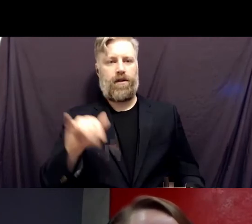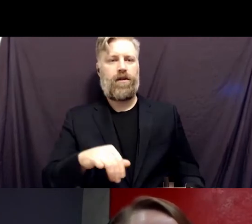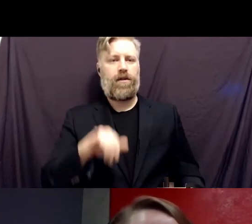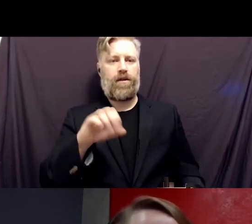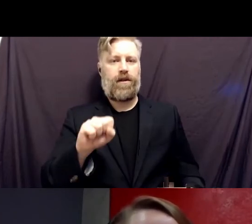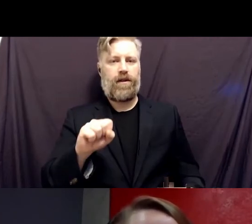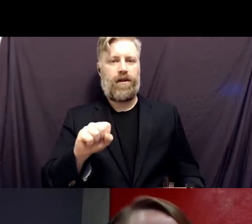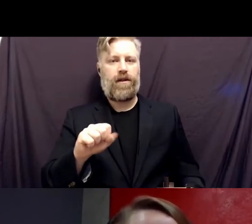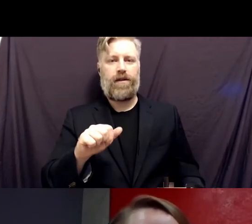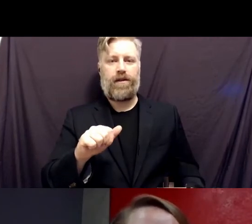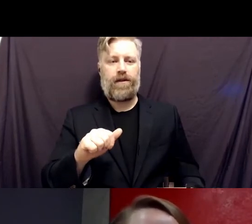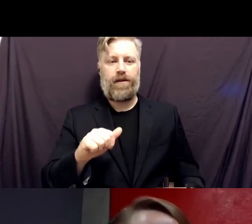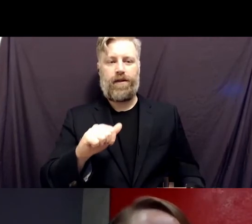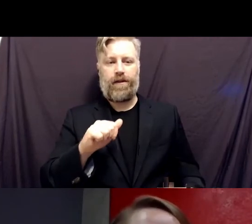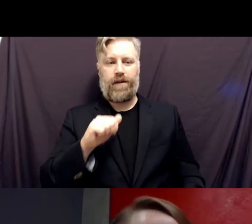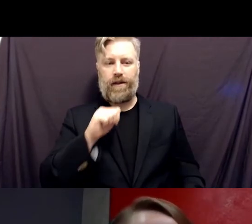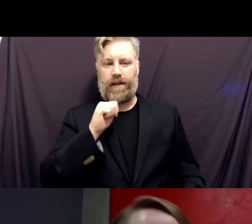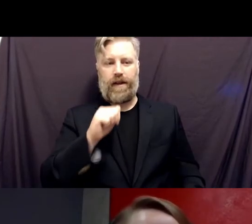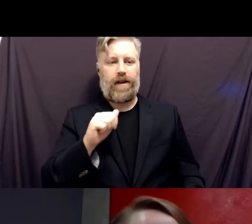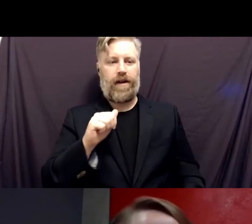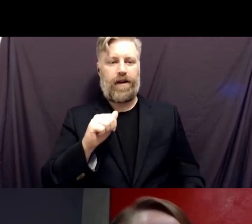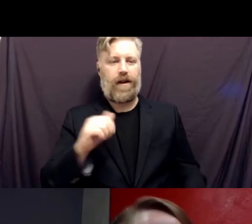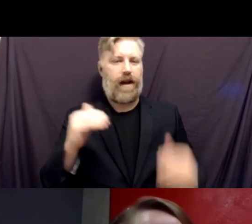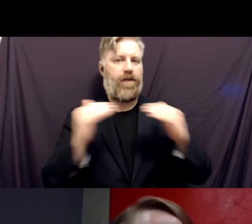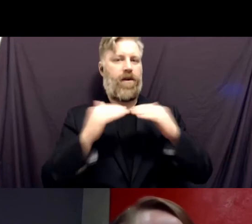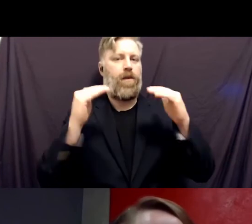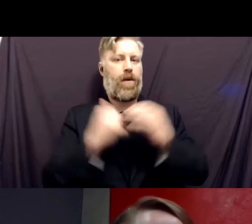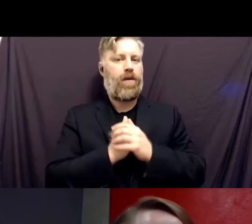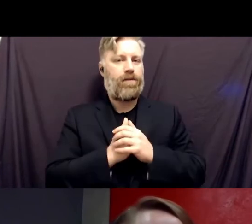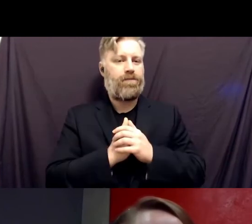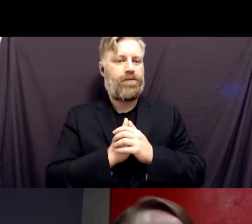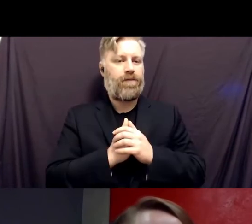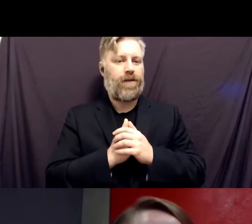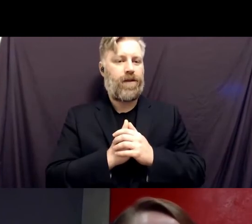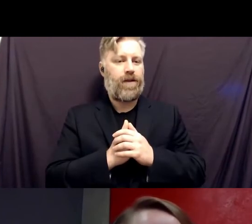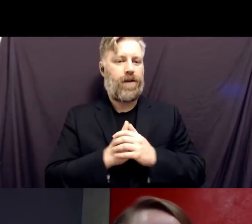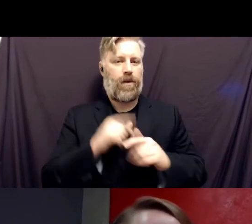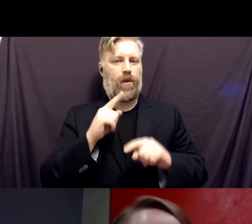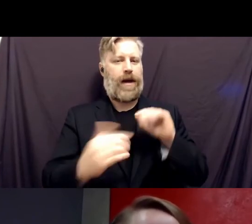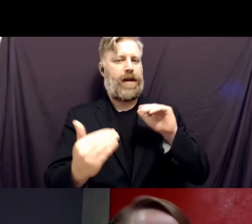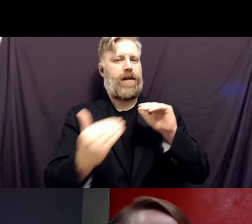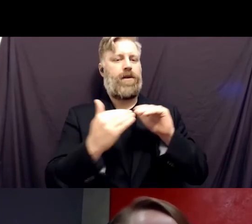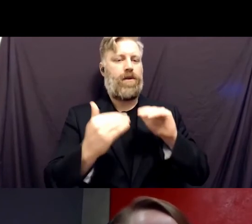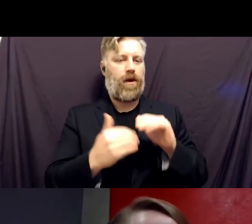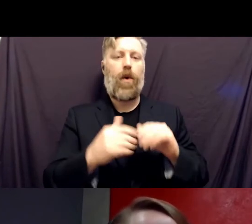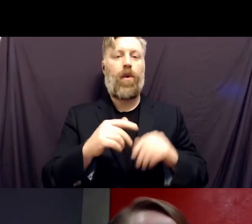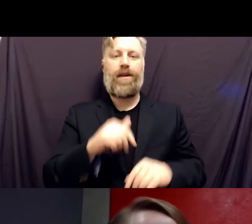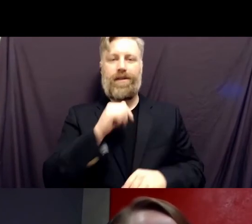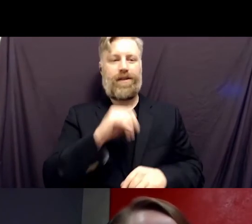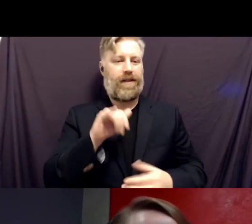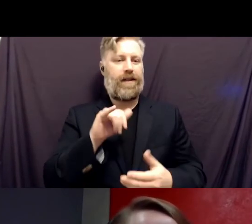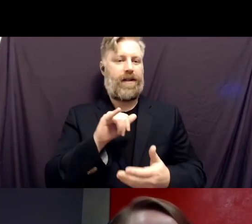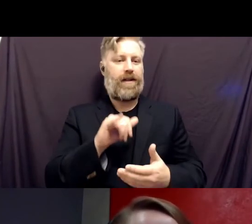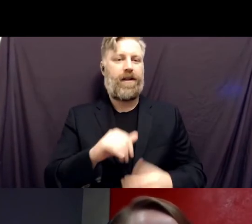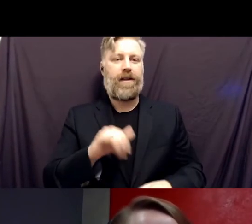irrevocable. It is beautiful, Martin. Thank you for sharing that, especially with our participants today. Yeah, and